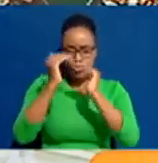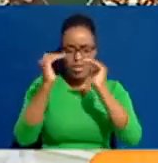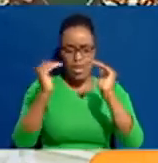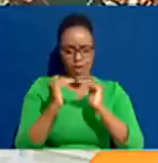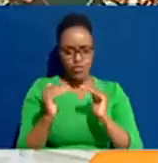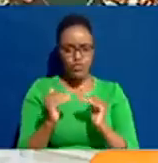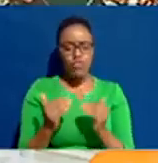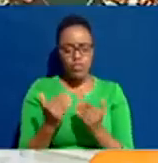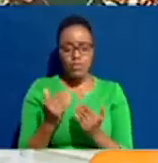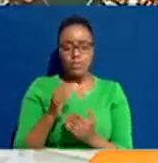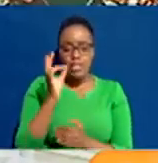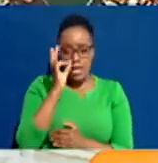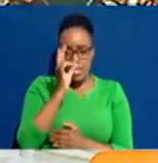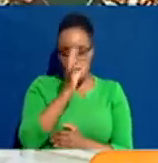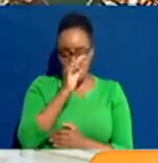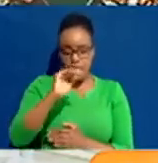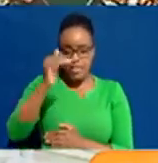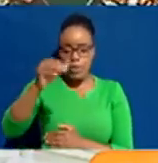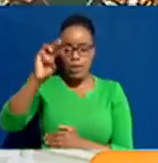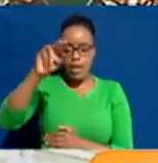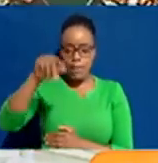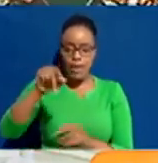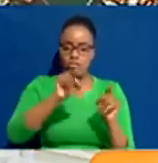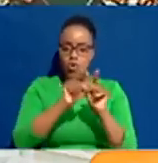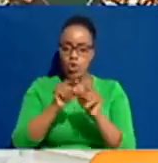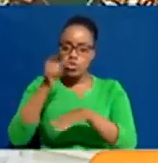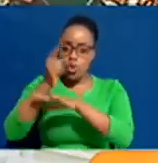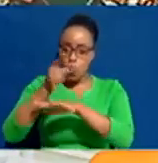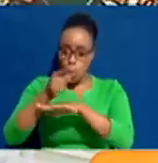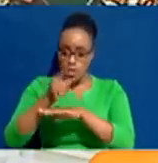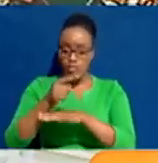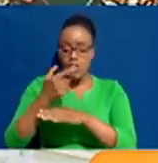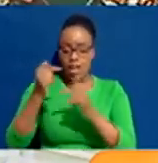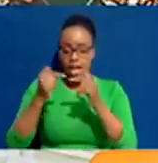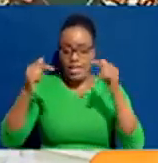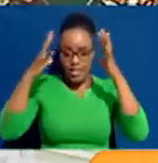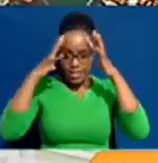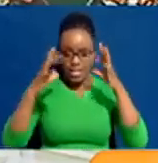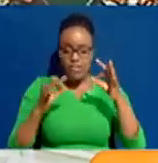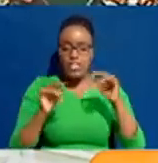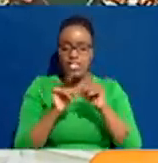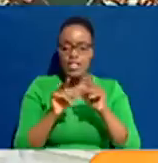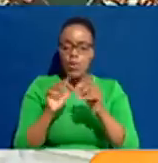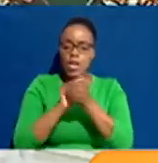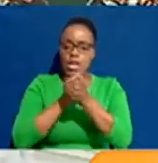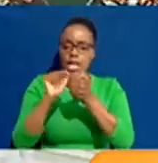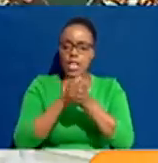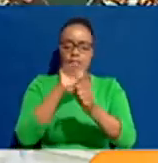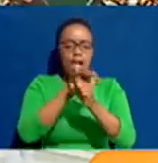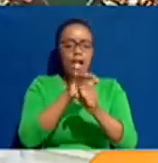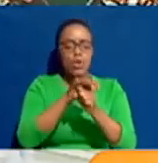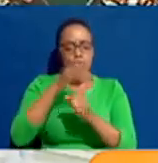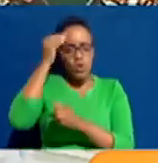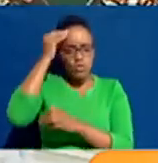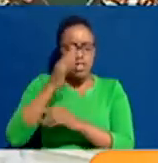now reports, Nyeri town legislator Duncan Mathenge has also warned against the move, which he says will disenfranchise millions of